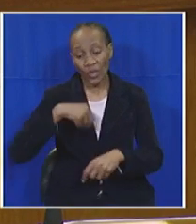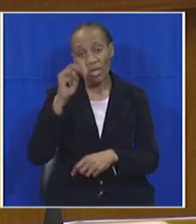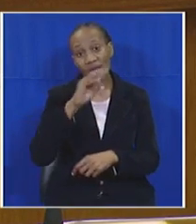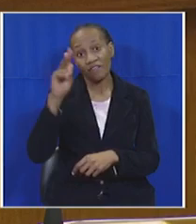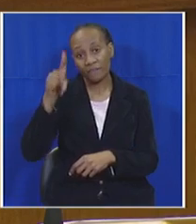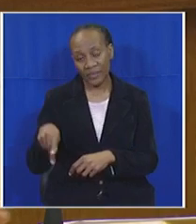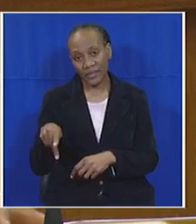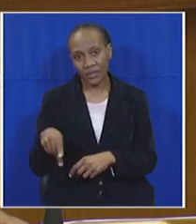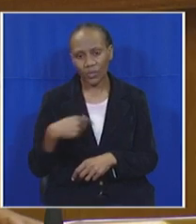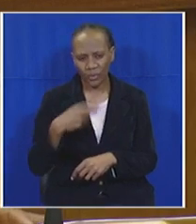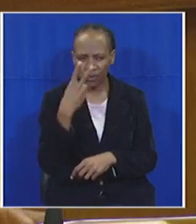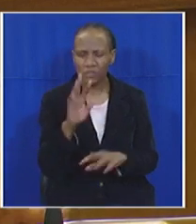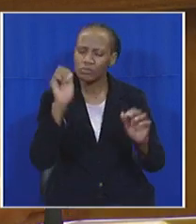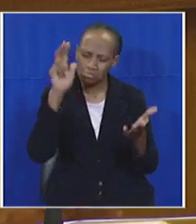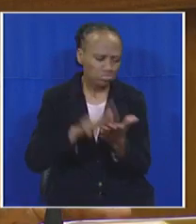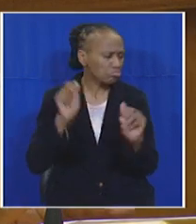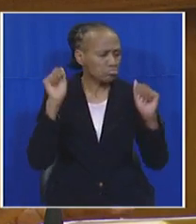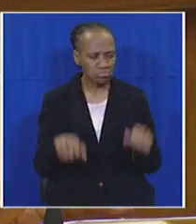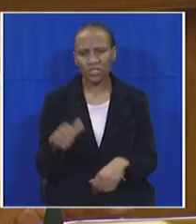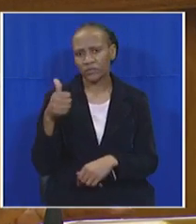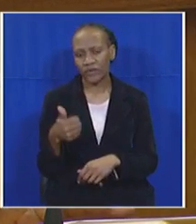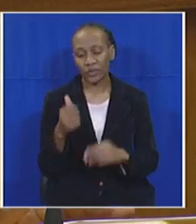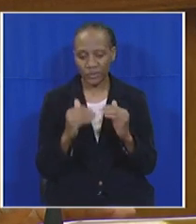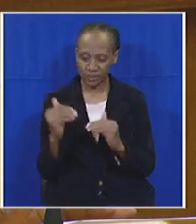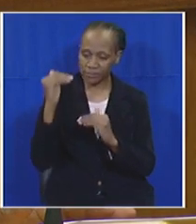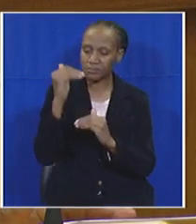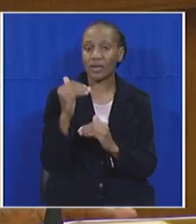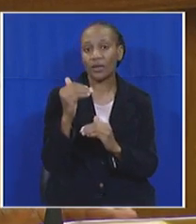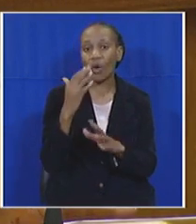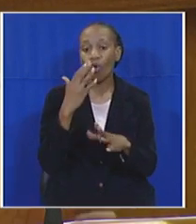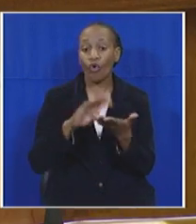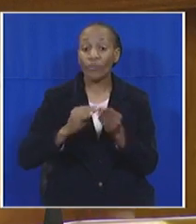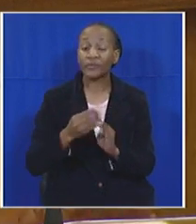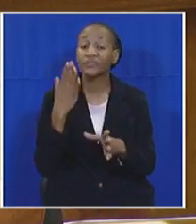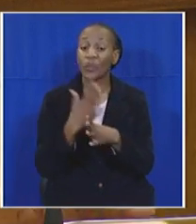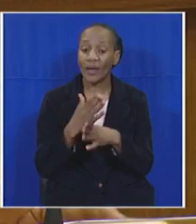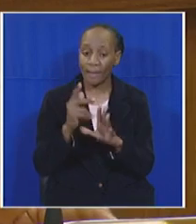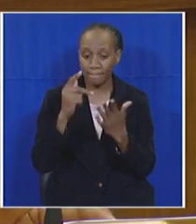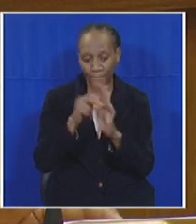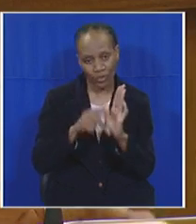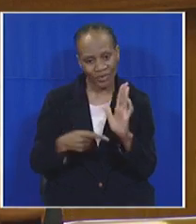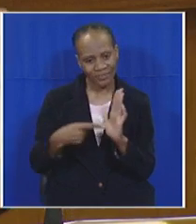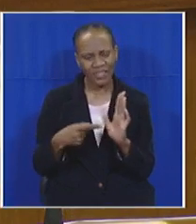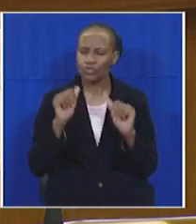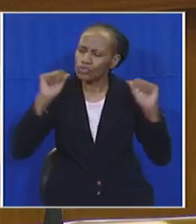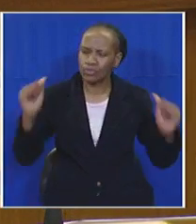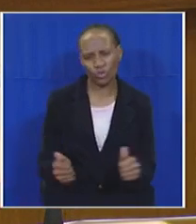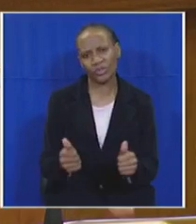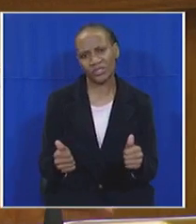Party notes with approval the increased spending in the community work program. This program is good, Chairperson,